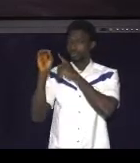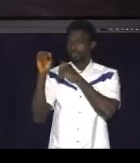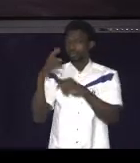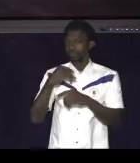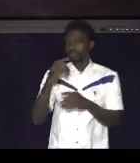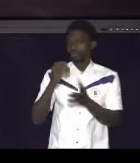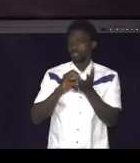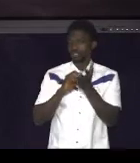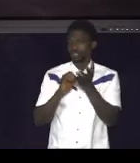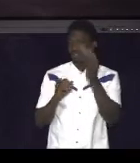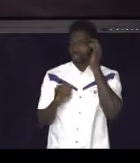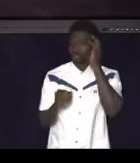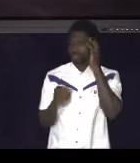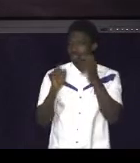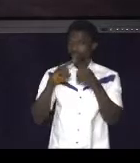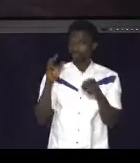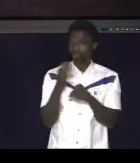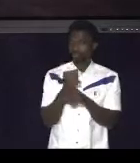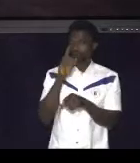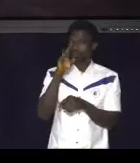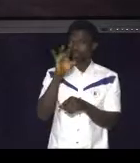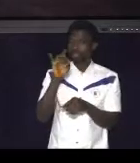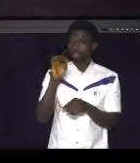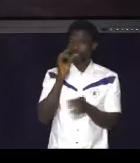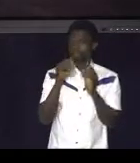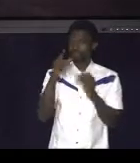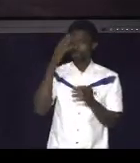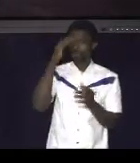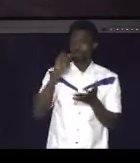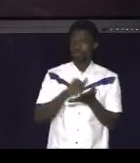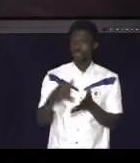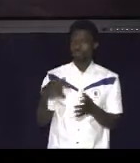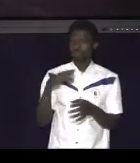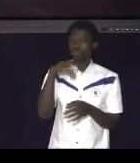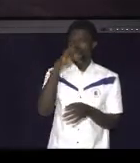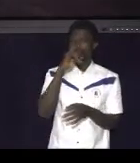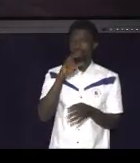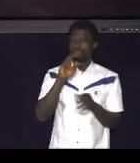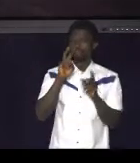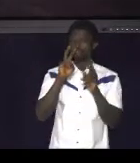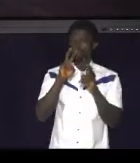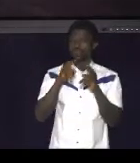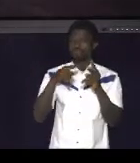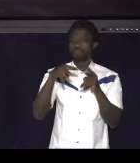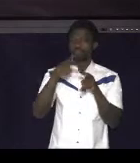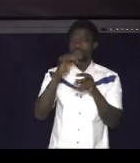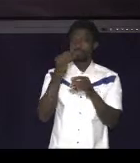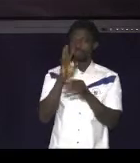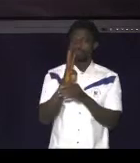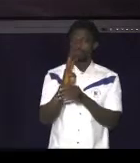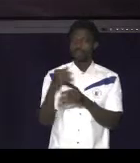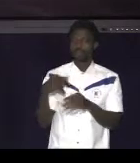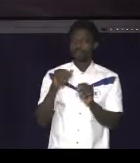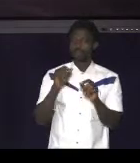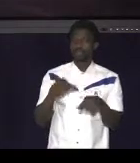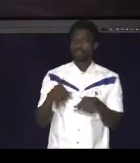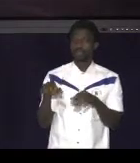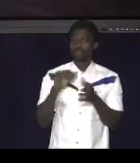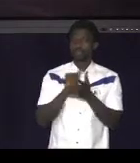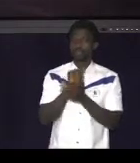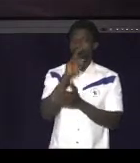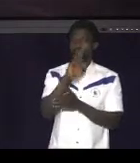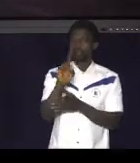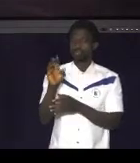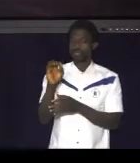180? If we know that, we'll be able to find the value of B. So we can do that right here. 110